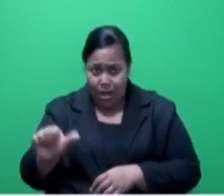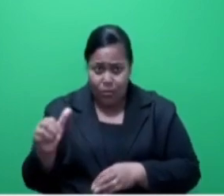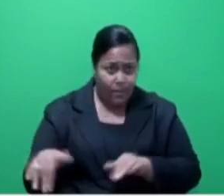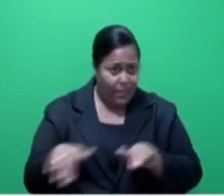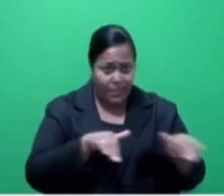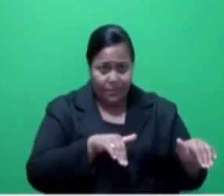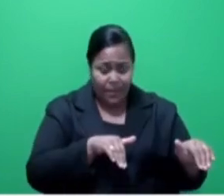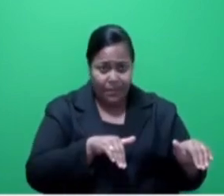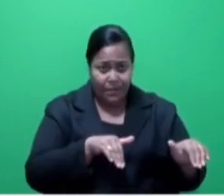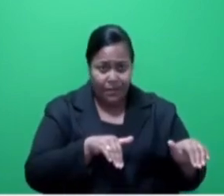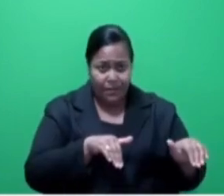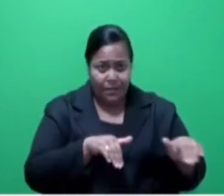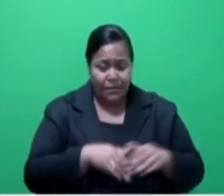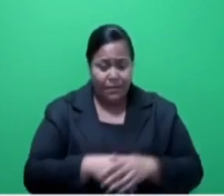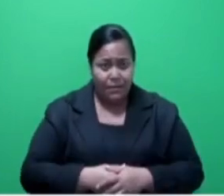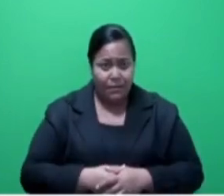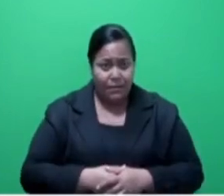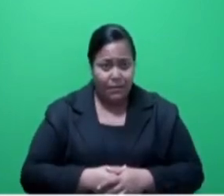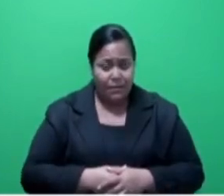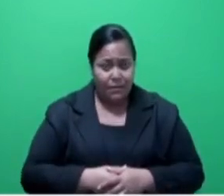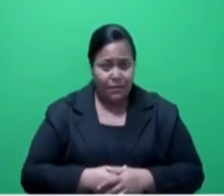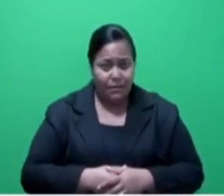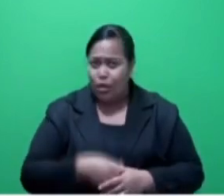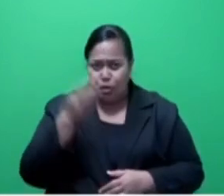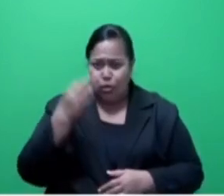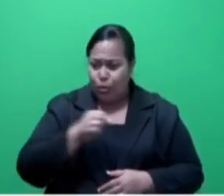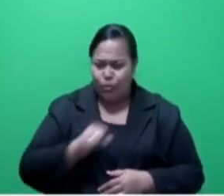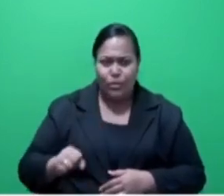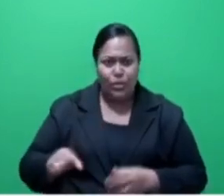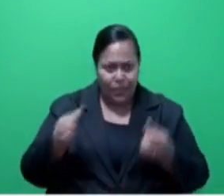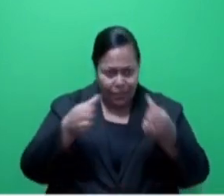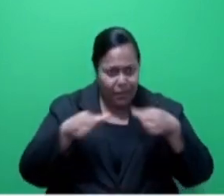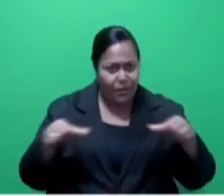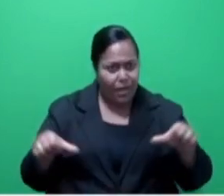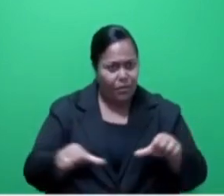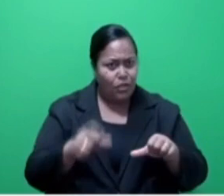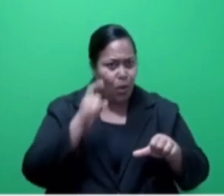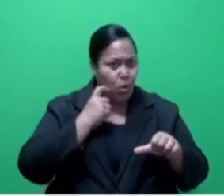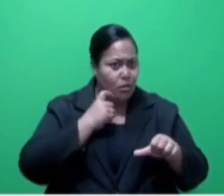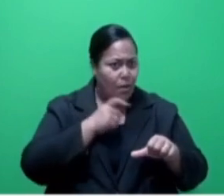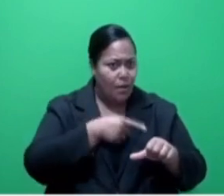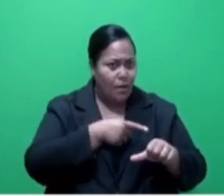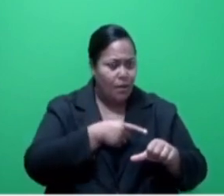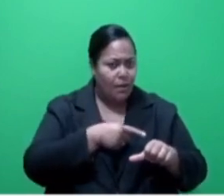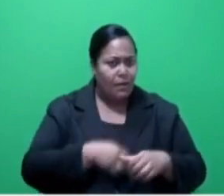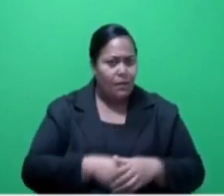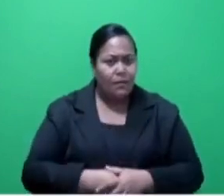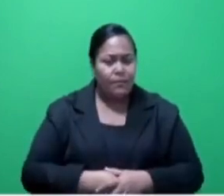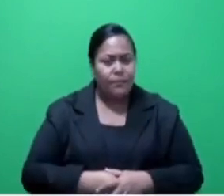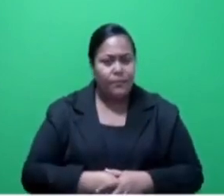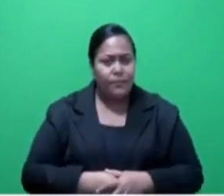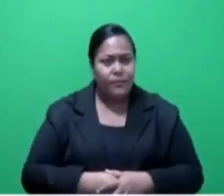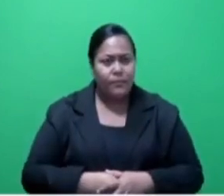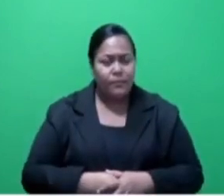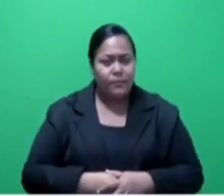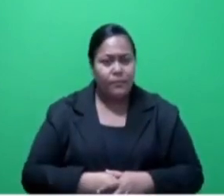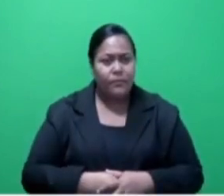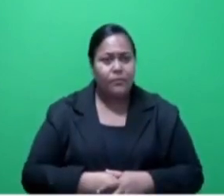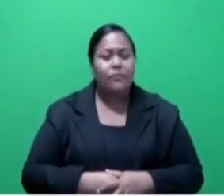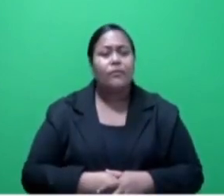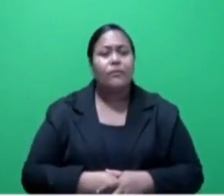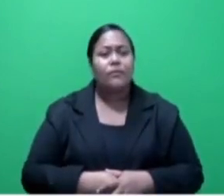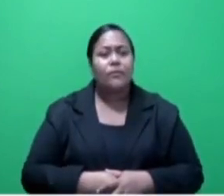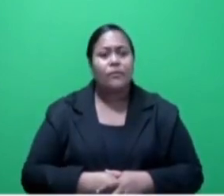necessarily neglecting agriculture. Honorable Seruratu actually highlighted the major point, and also Honorable Khoya, about